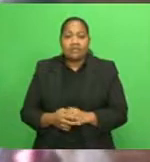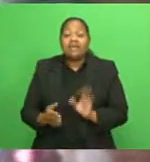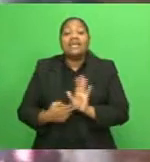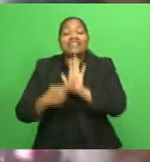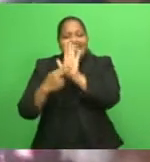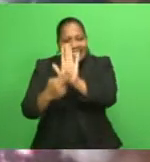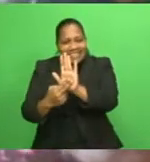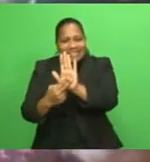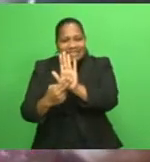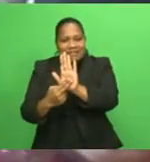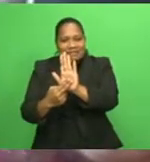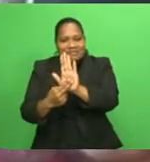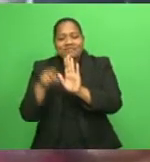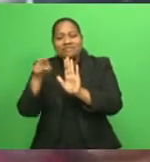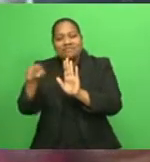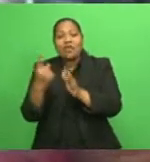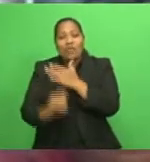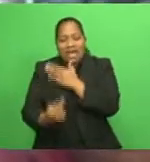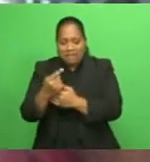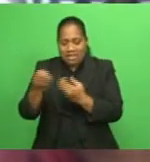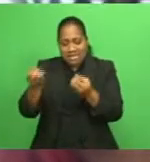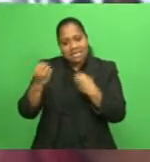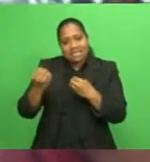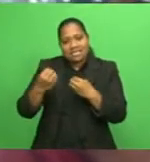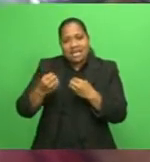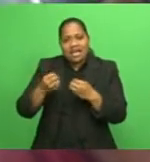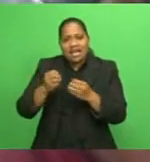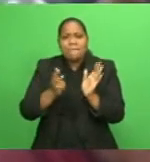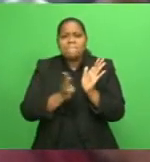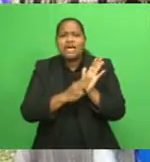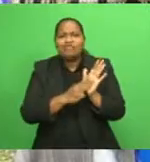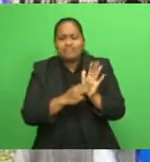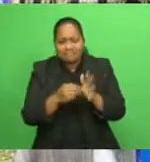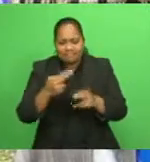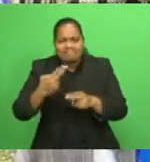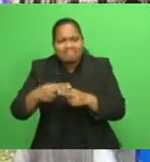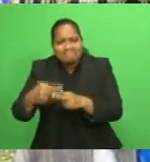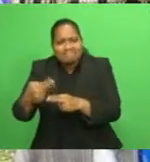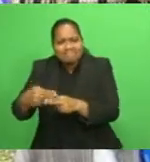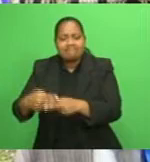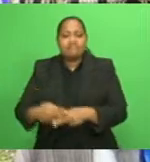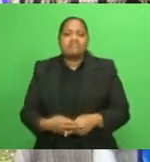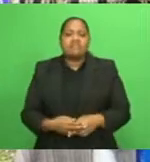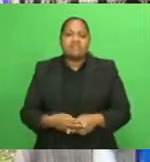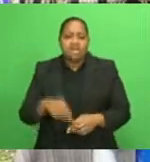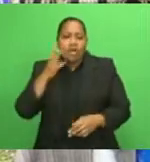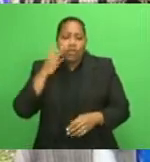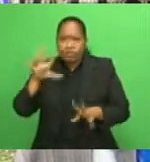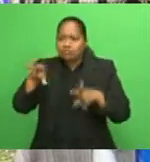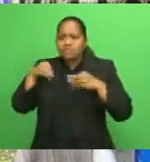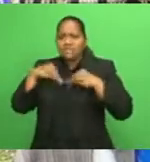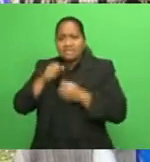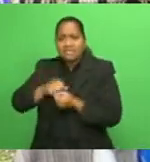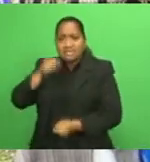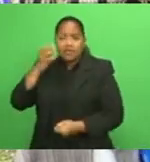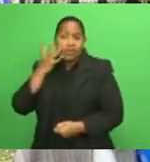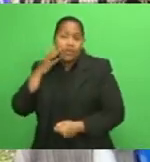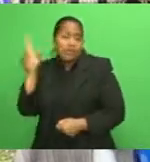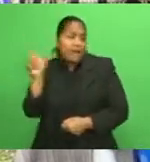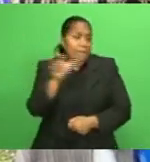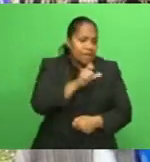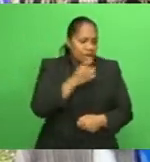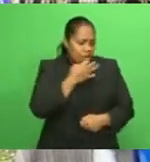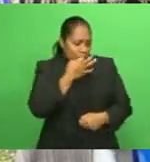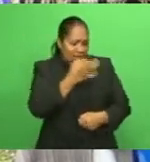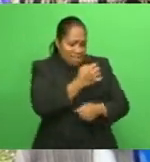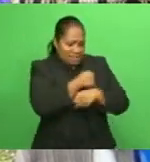in training for mushroom farming. We received our certificates from the training, and soon as we returned, we asked our secretary if we can try it